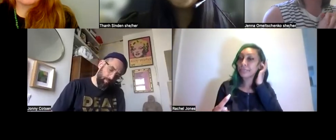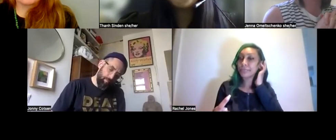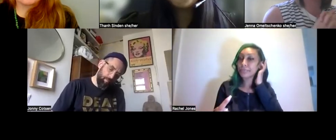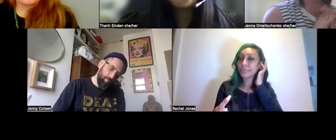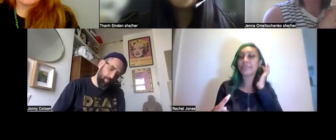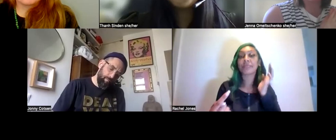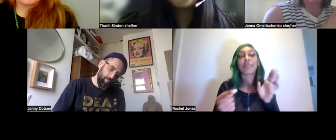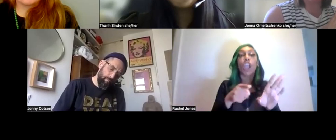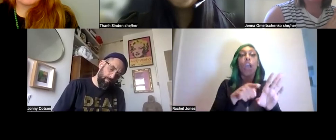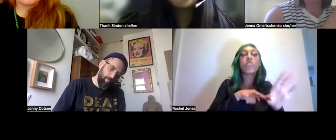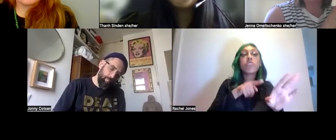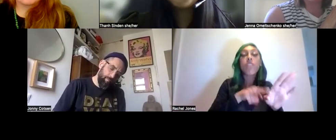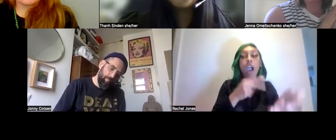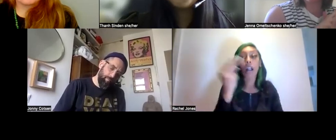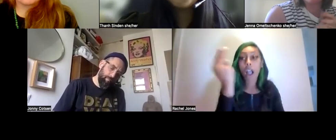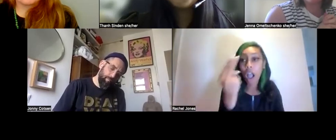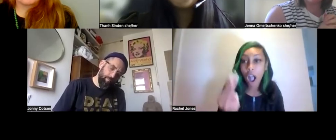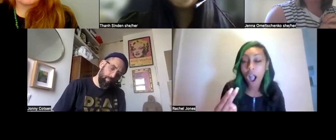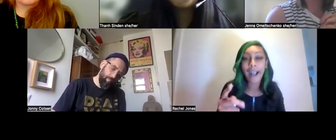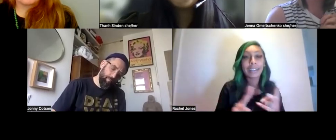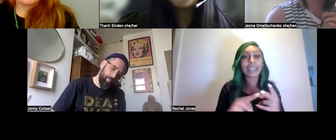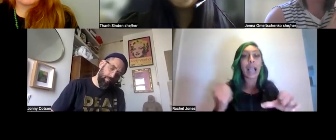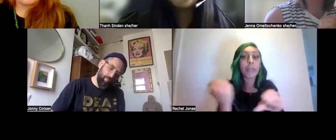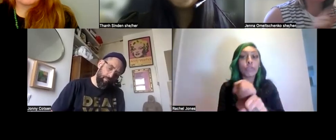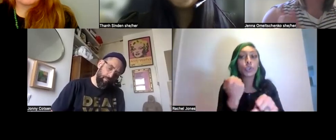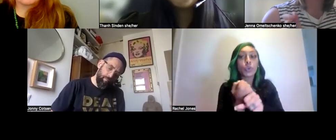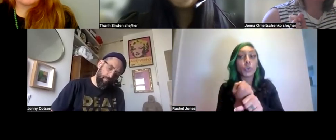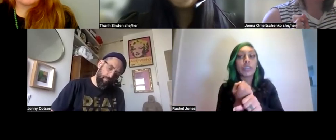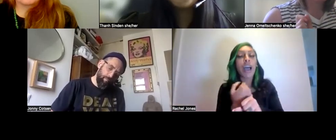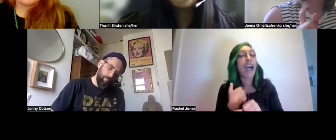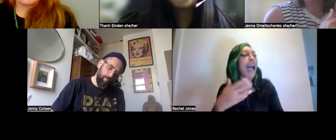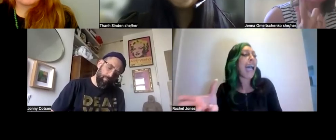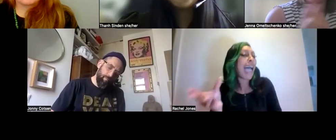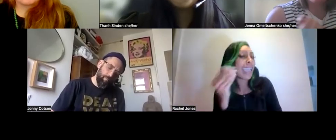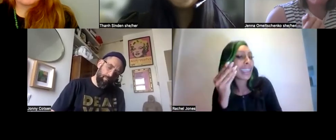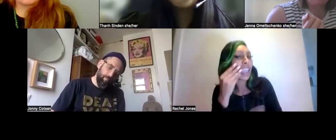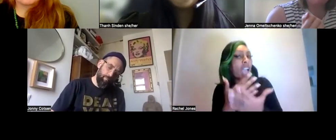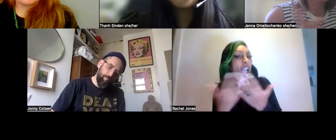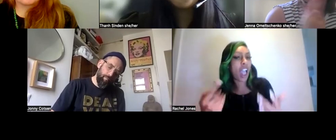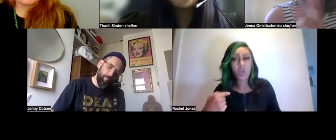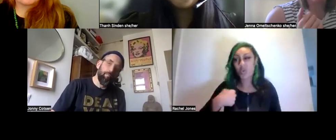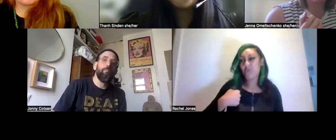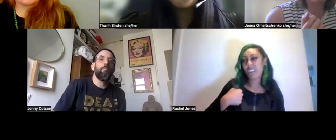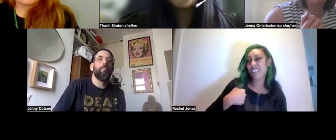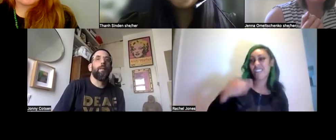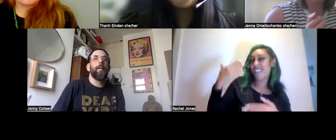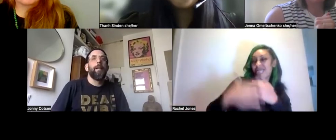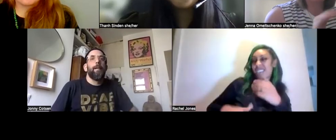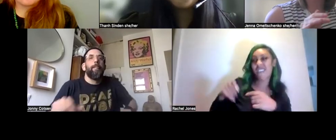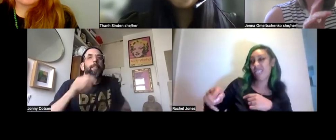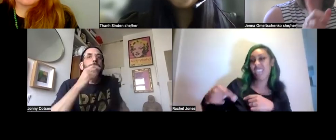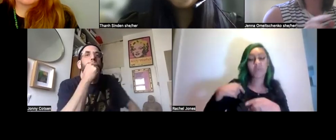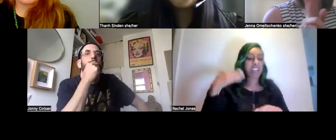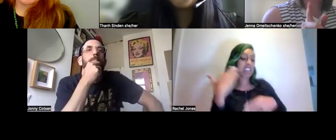as kind of younger artists or producers in the industry, the thing that I hear a lot is, but we'll never do that. We'll never do that.